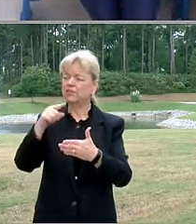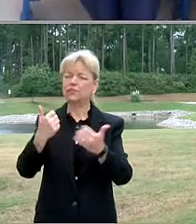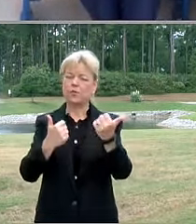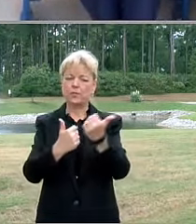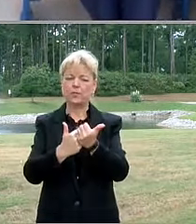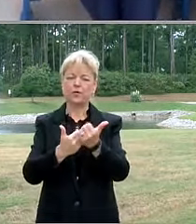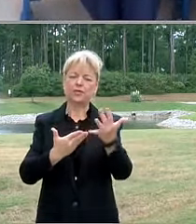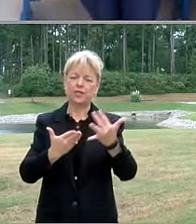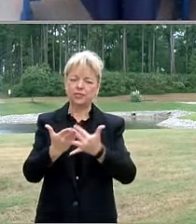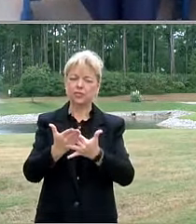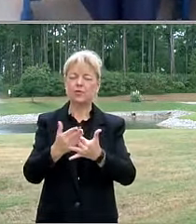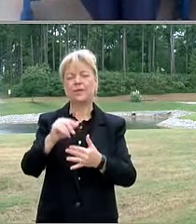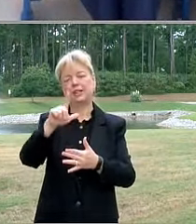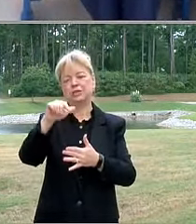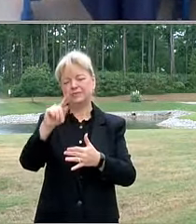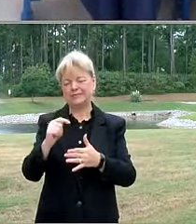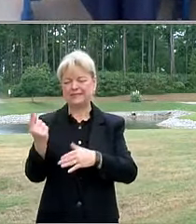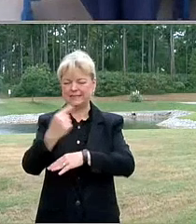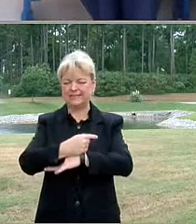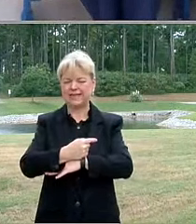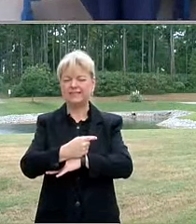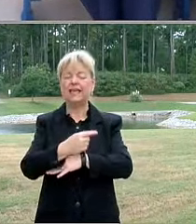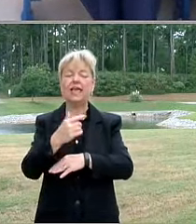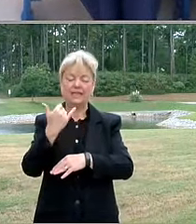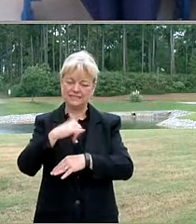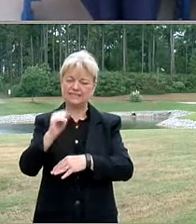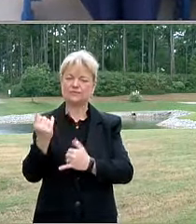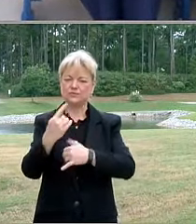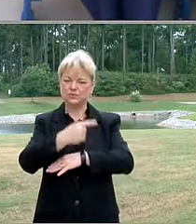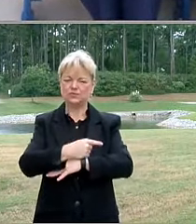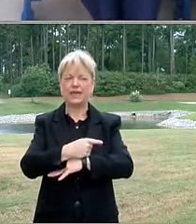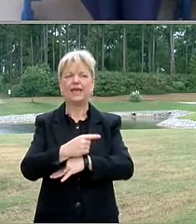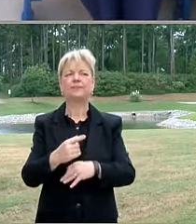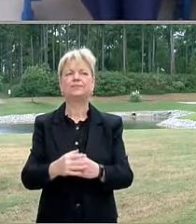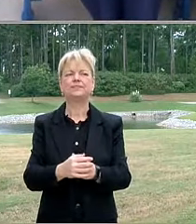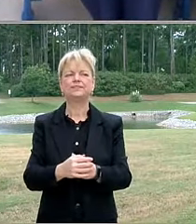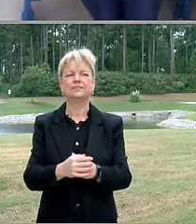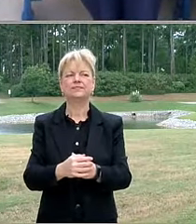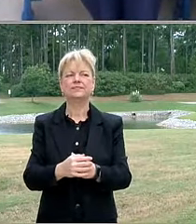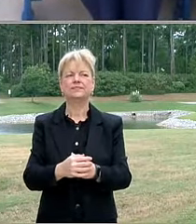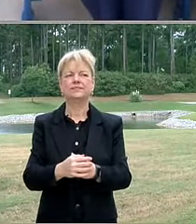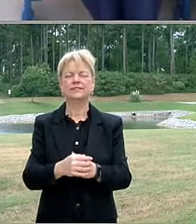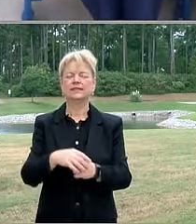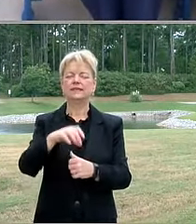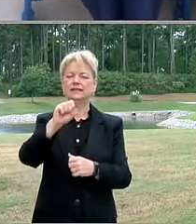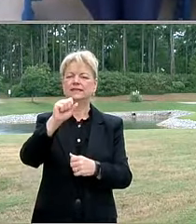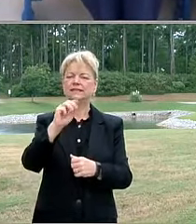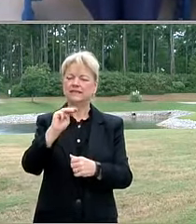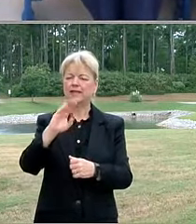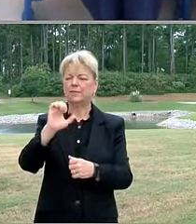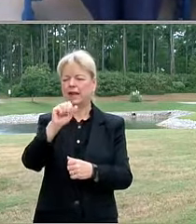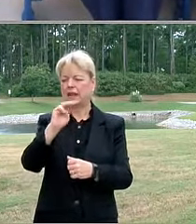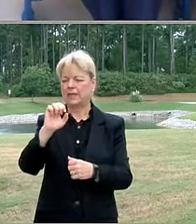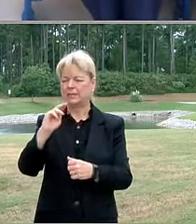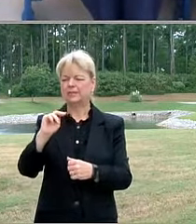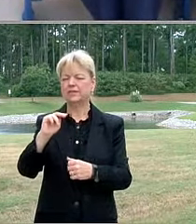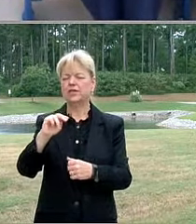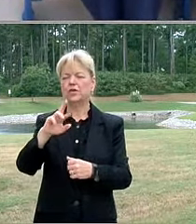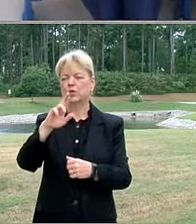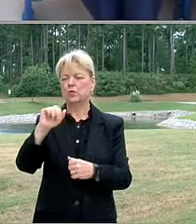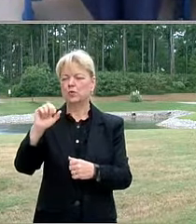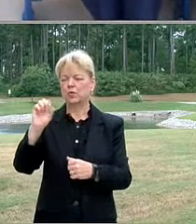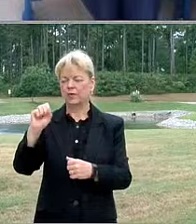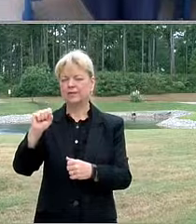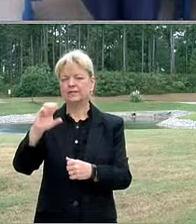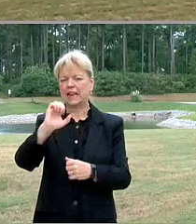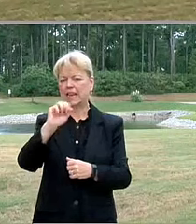and continue to do so today, as evidenced by the presence of Gary Speer, Stan Clemens, Bruce Scott, Ross Clemens, and Nick